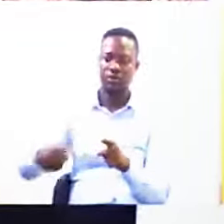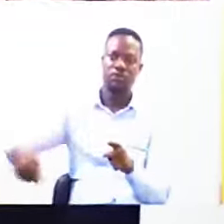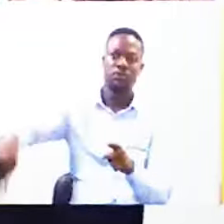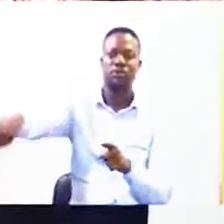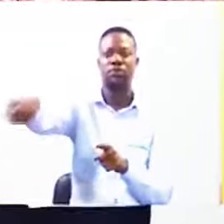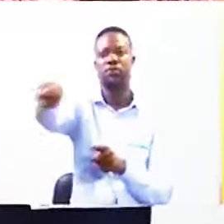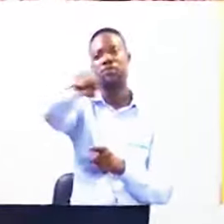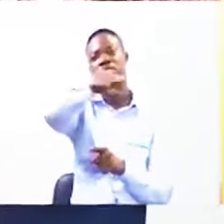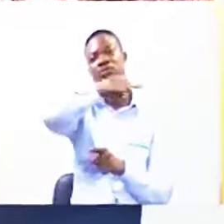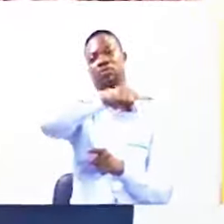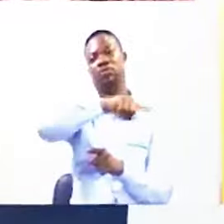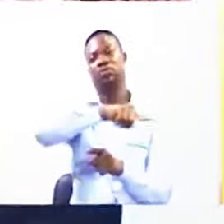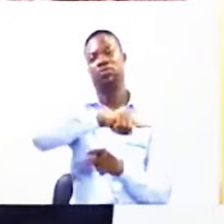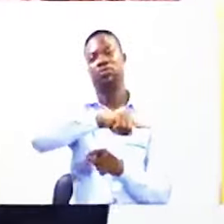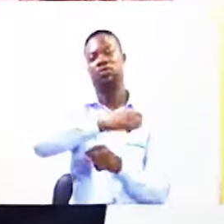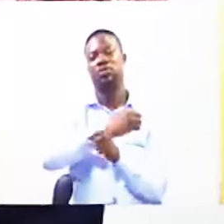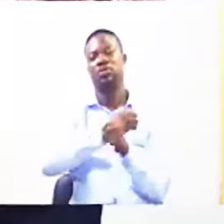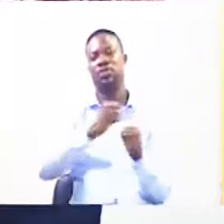are.